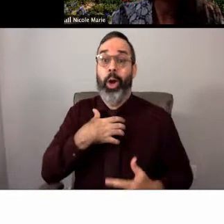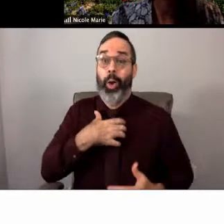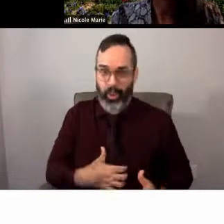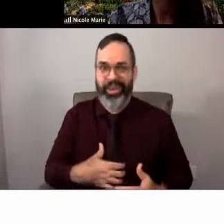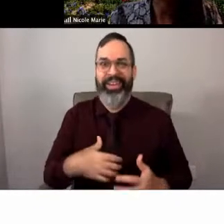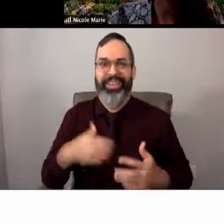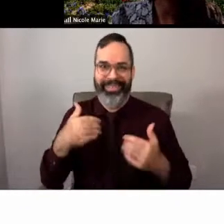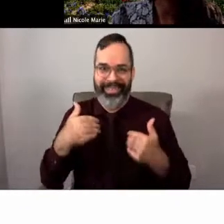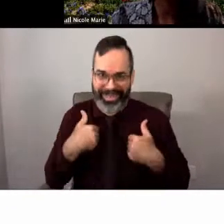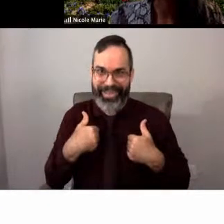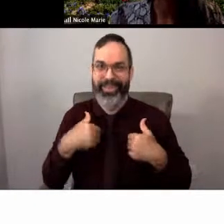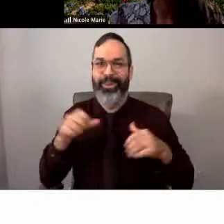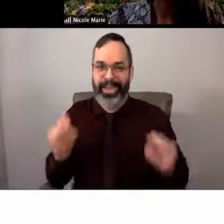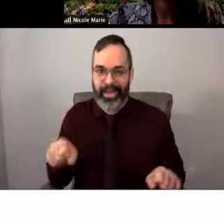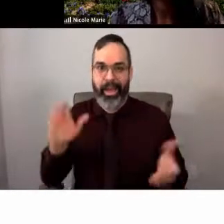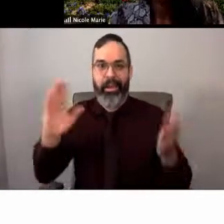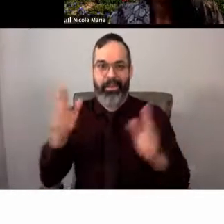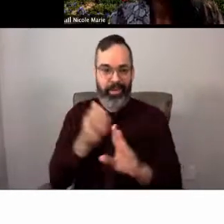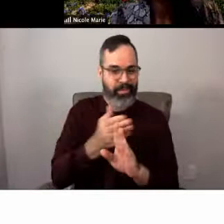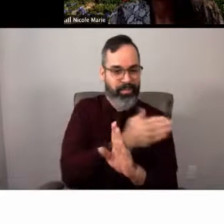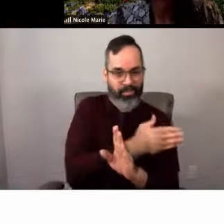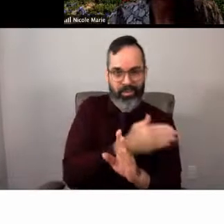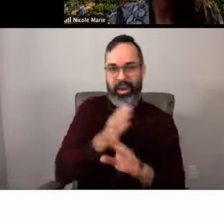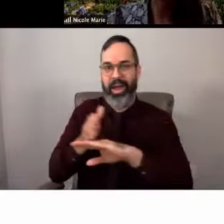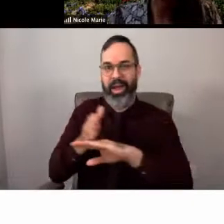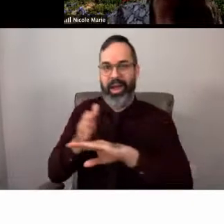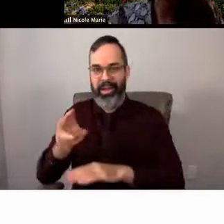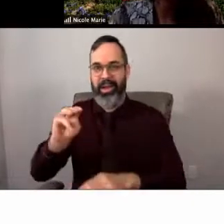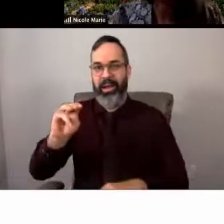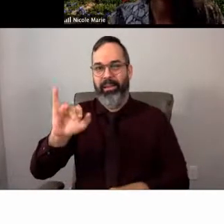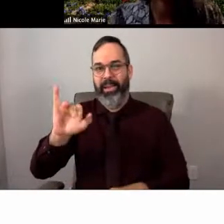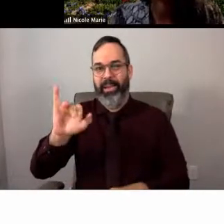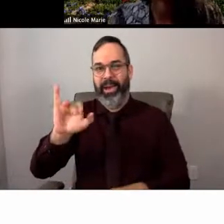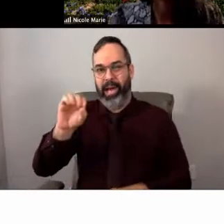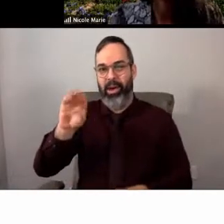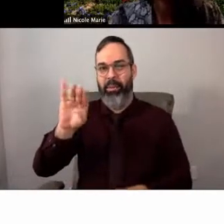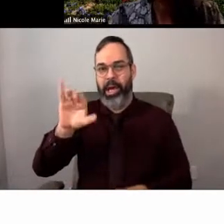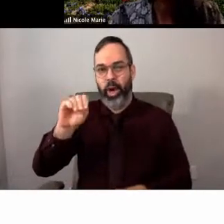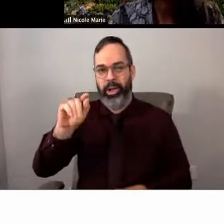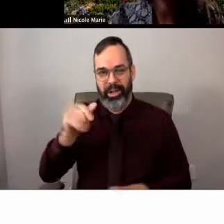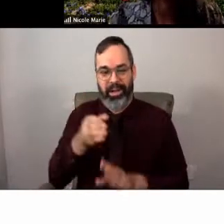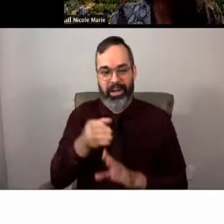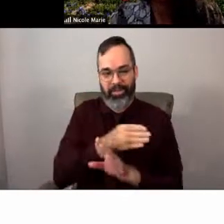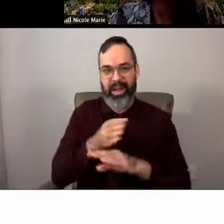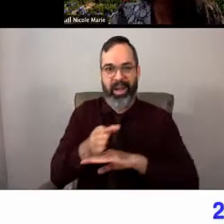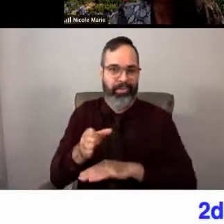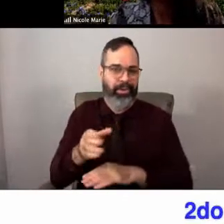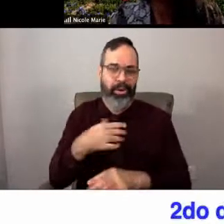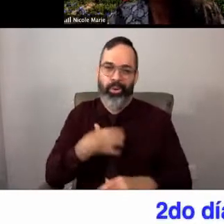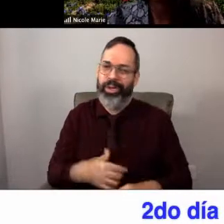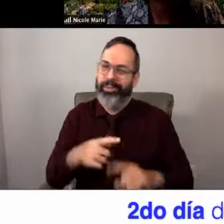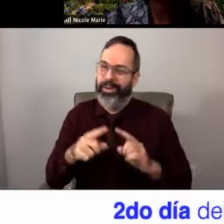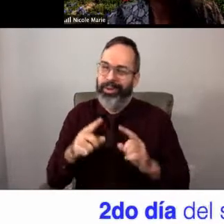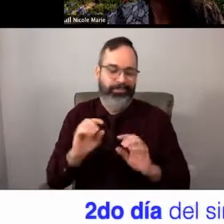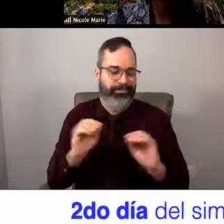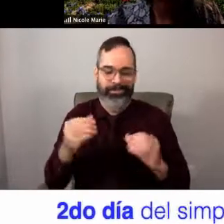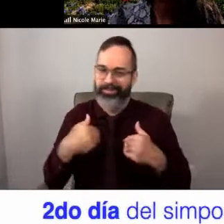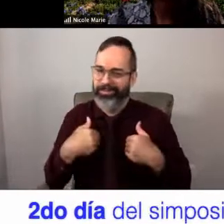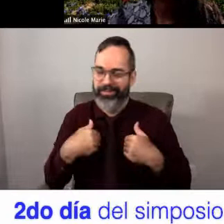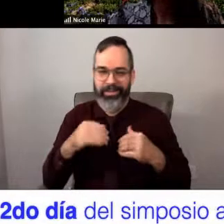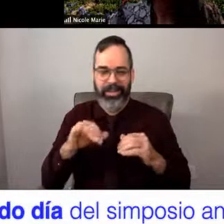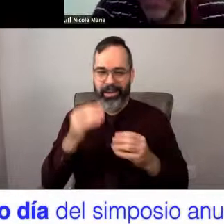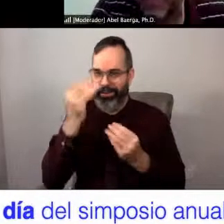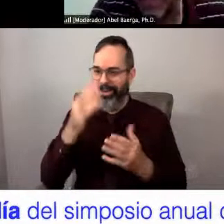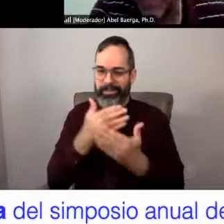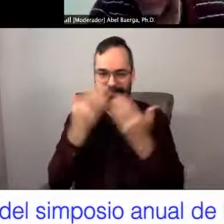can compare the microbiota of pre-Maria and post-Maria, but to this day, we don't have that information. And